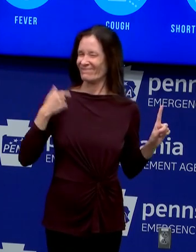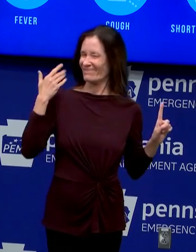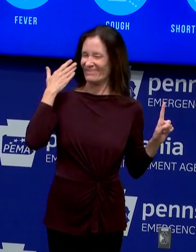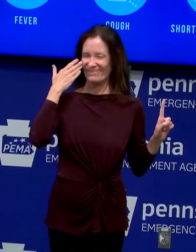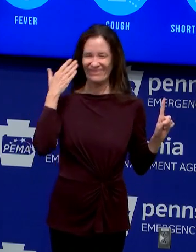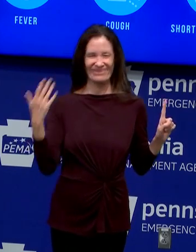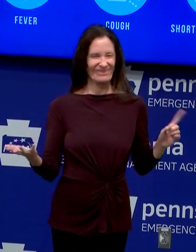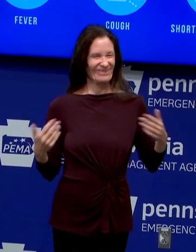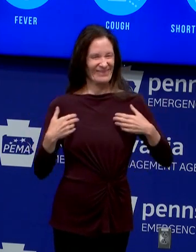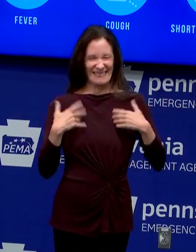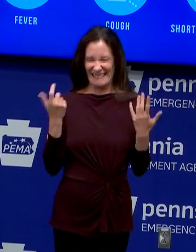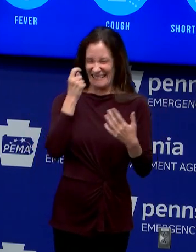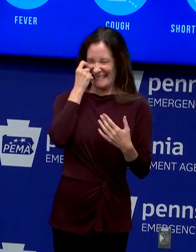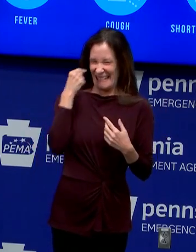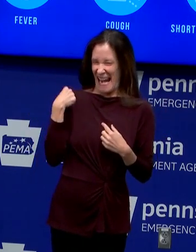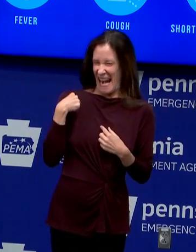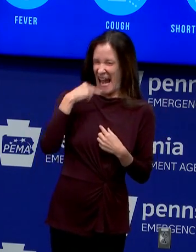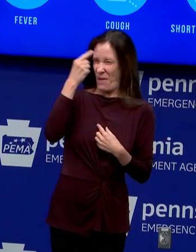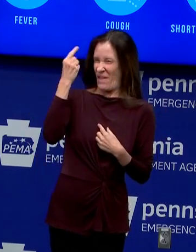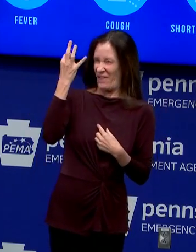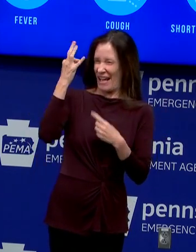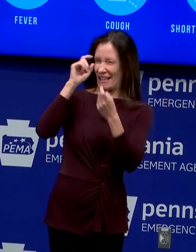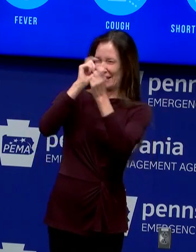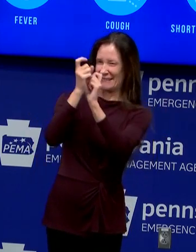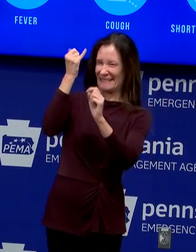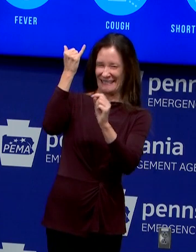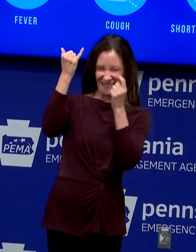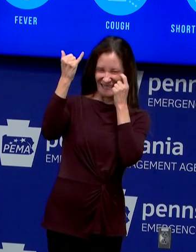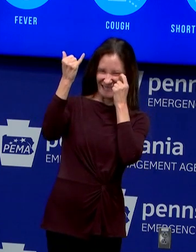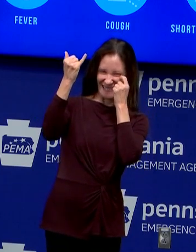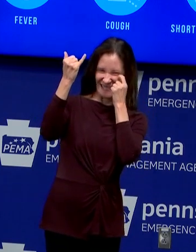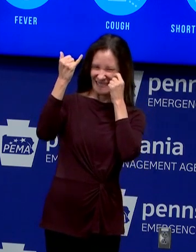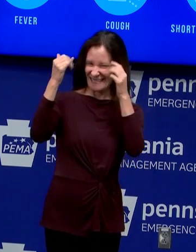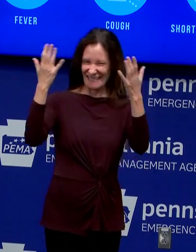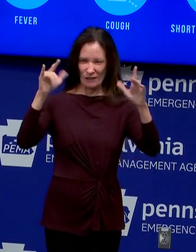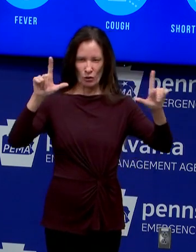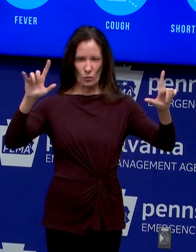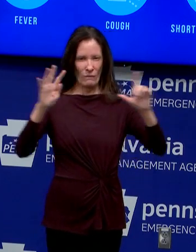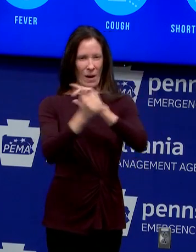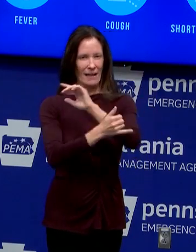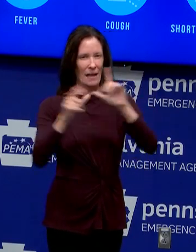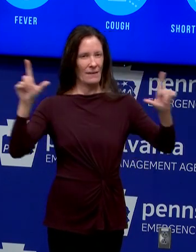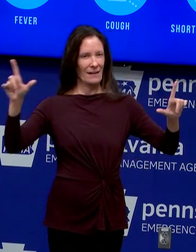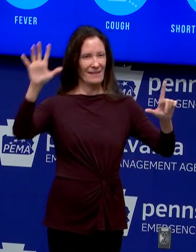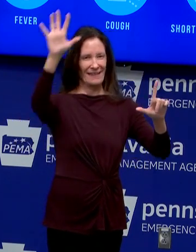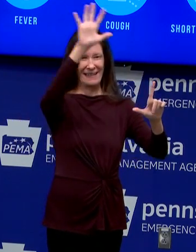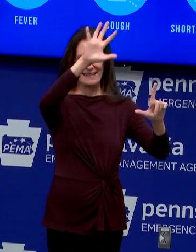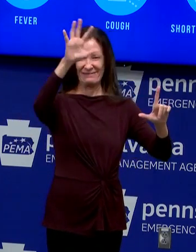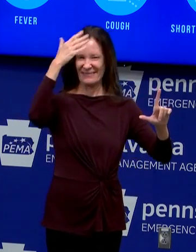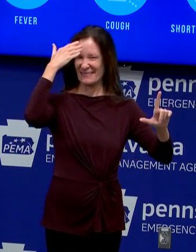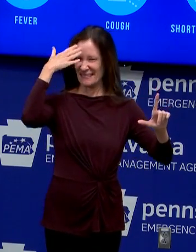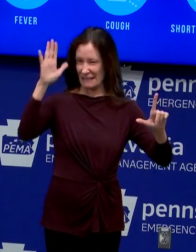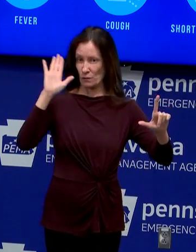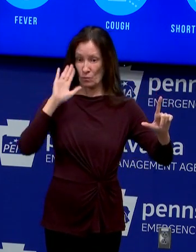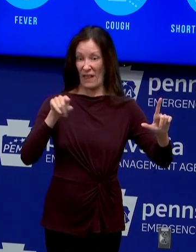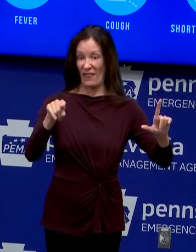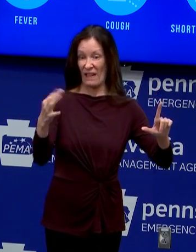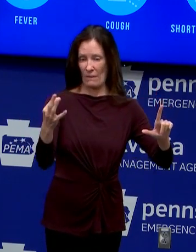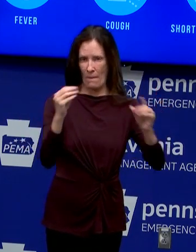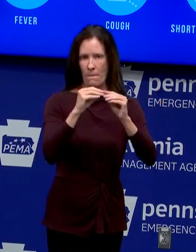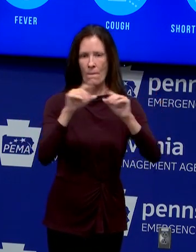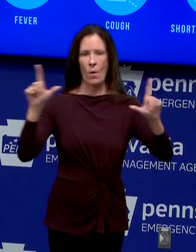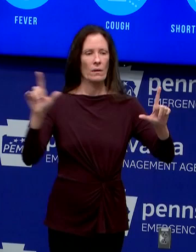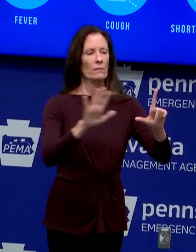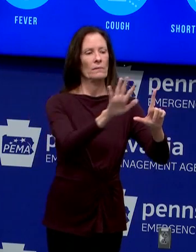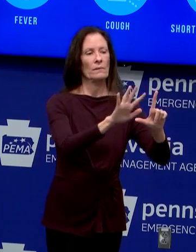on Friday. We have, that was 24 counties. We have 13 more counties going to yellow this Friday. We're working on